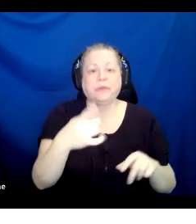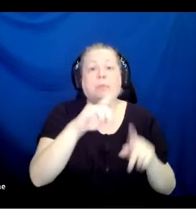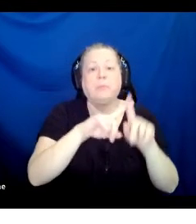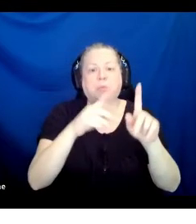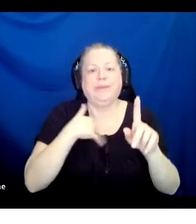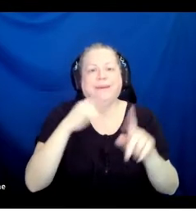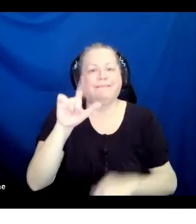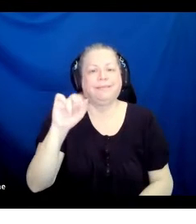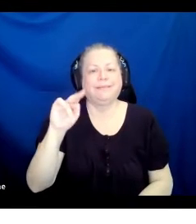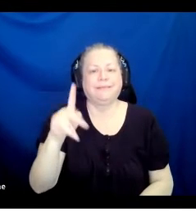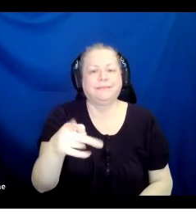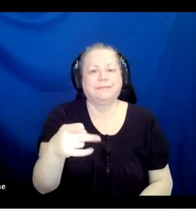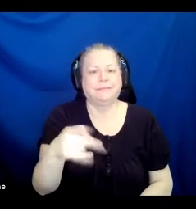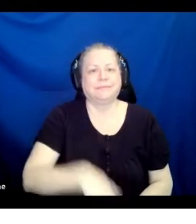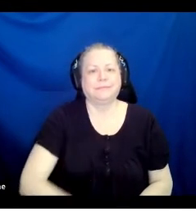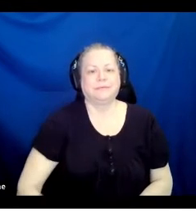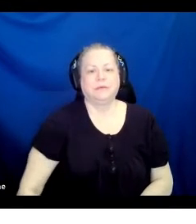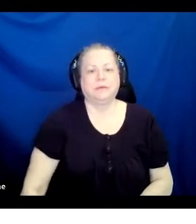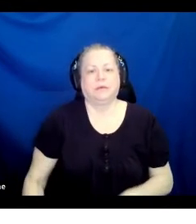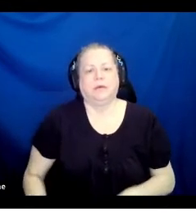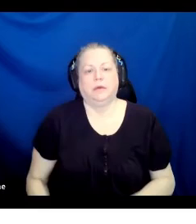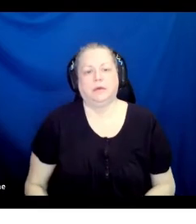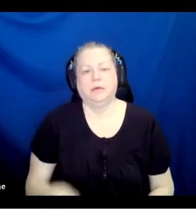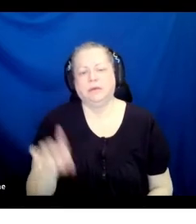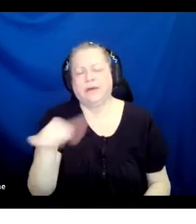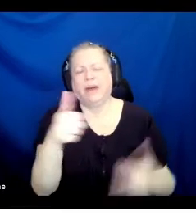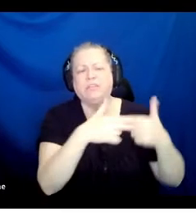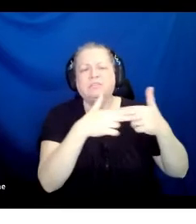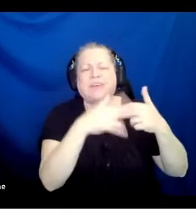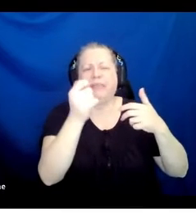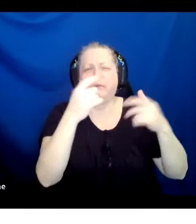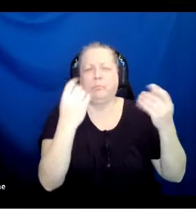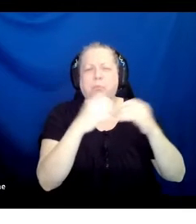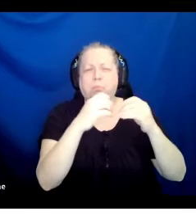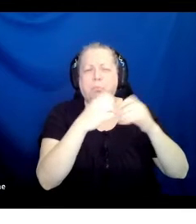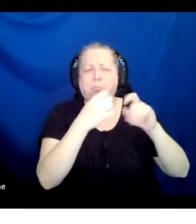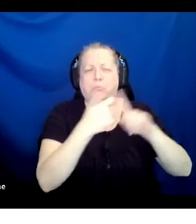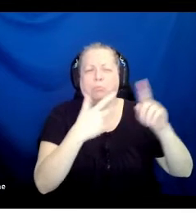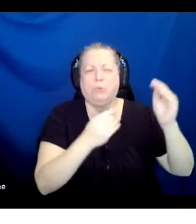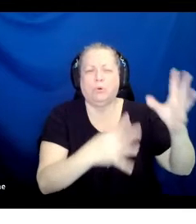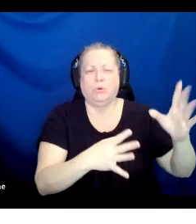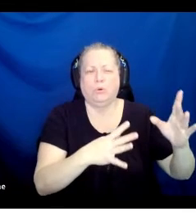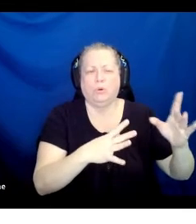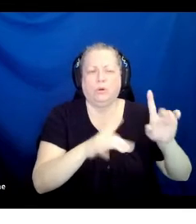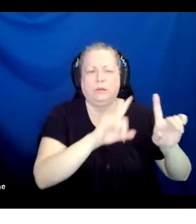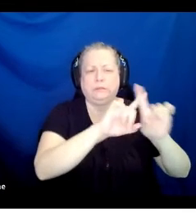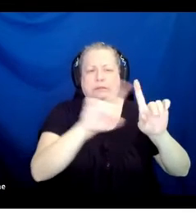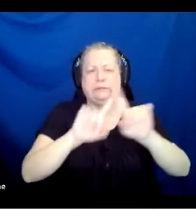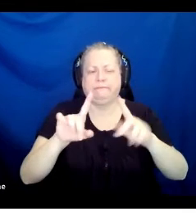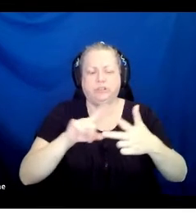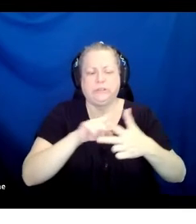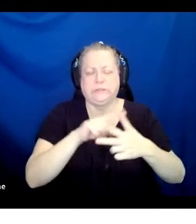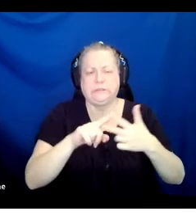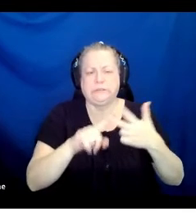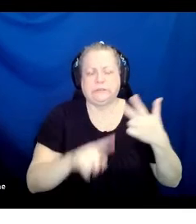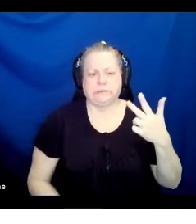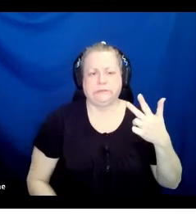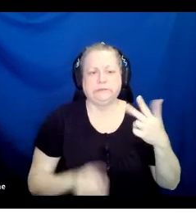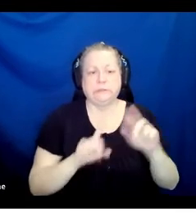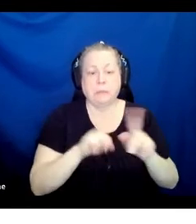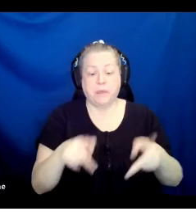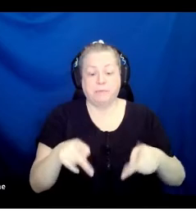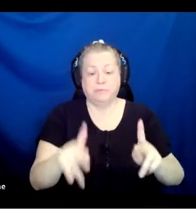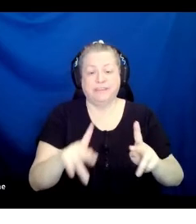these forms. But the other slide gives a little bit more information about the differences between these two. But the permission to